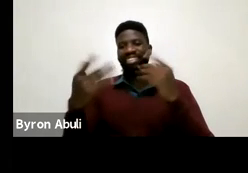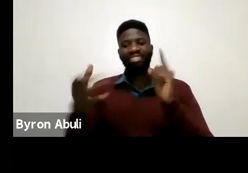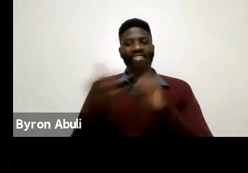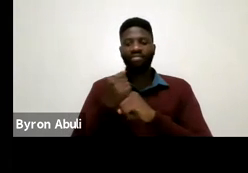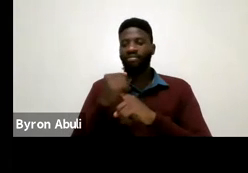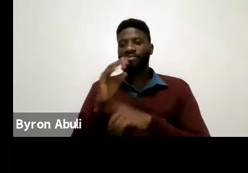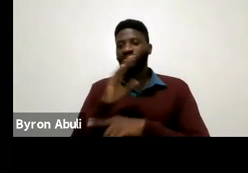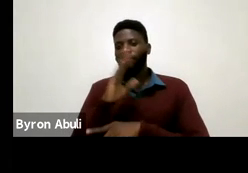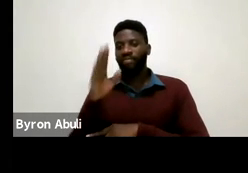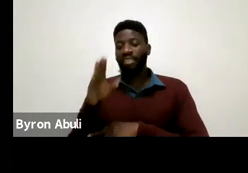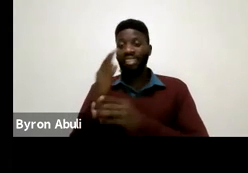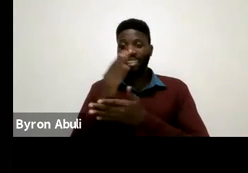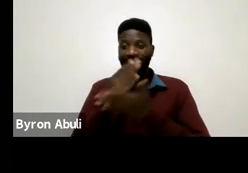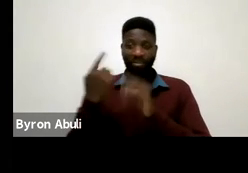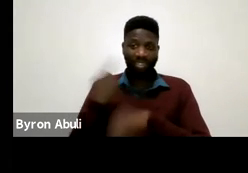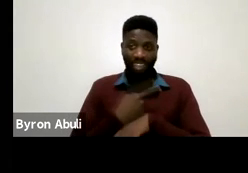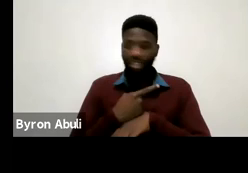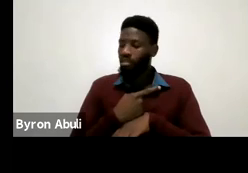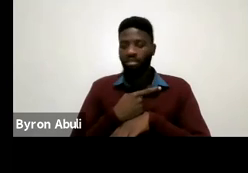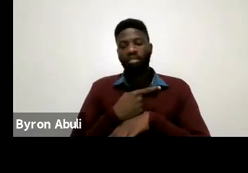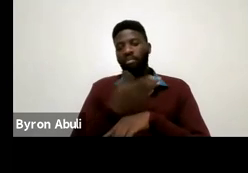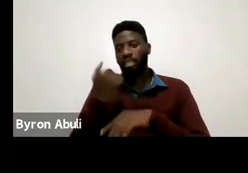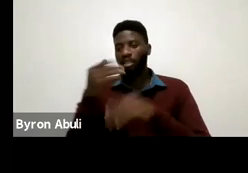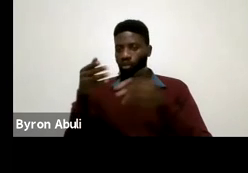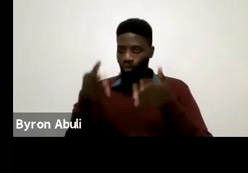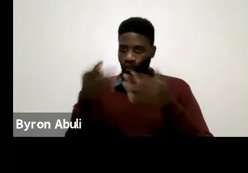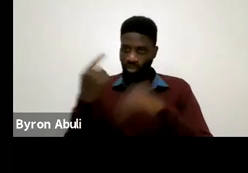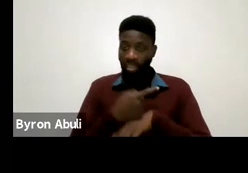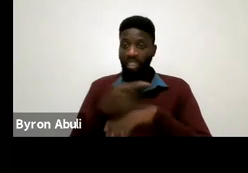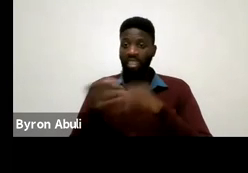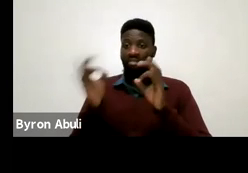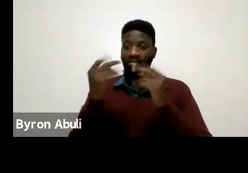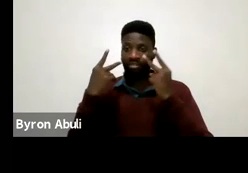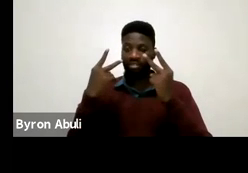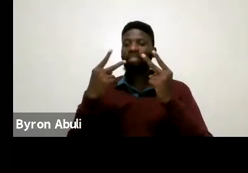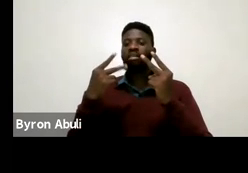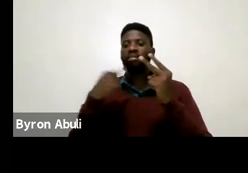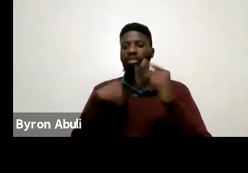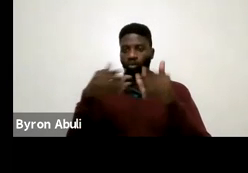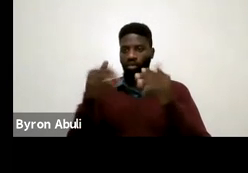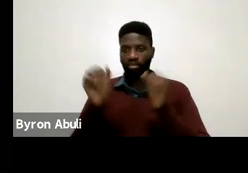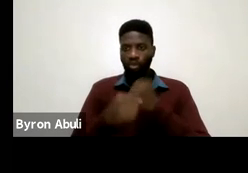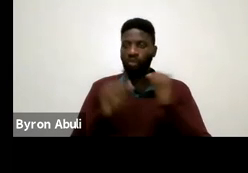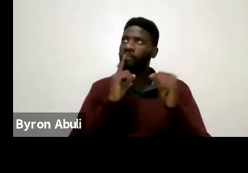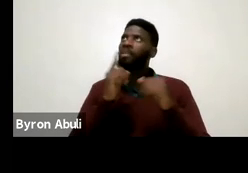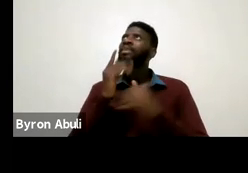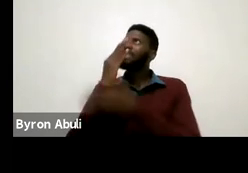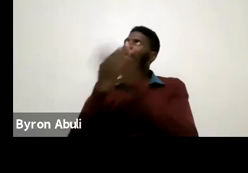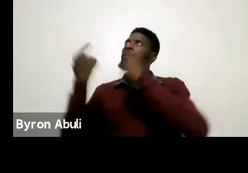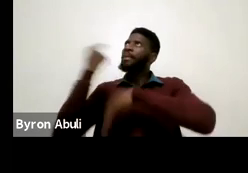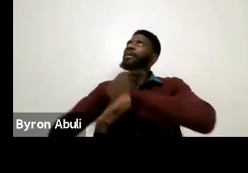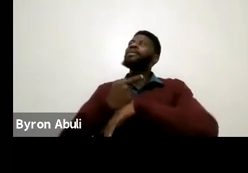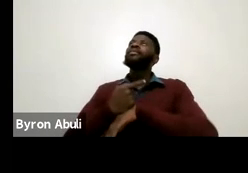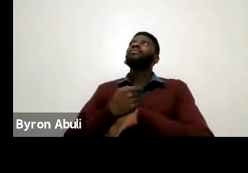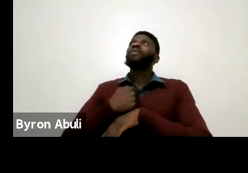someday should be today. So if you realize there are things you can't do today and you keep on saying someday I'll achieve it, you should realize that you are